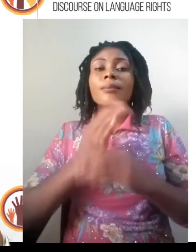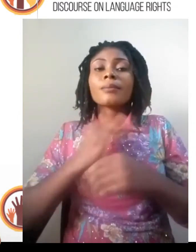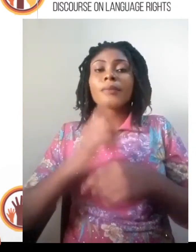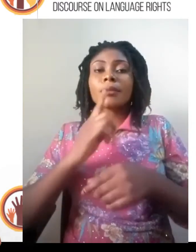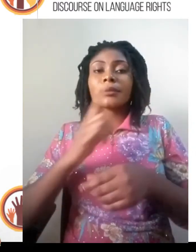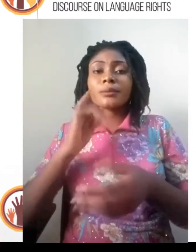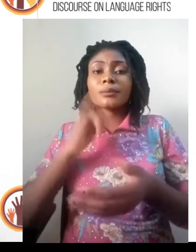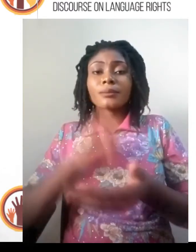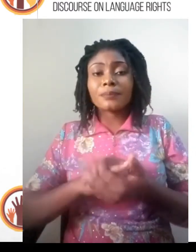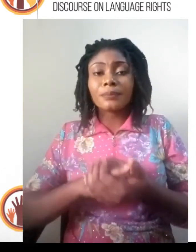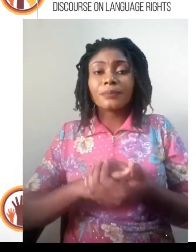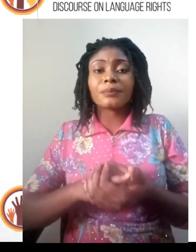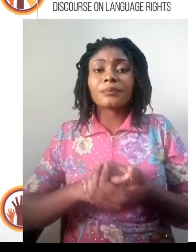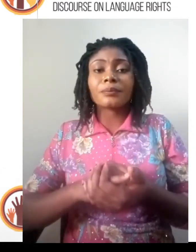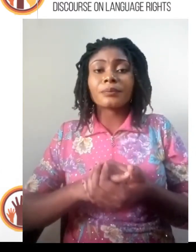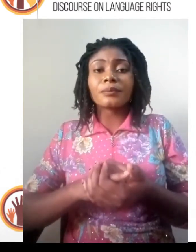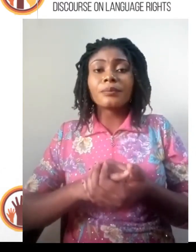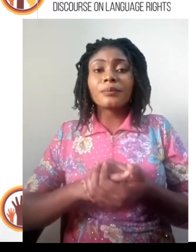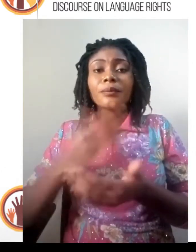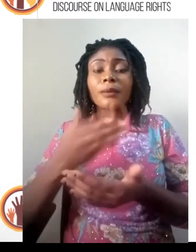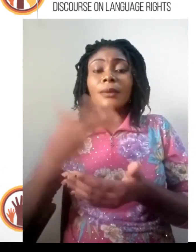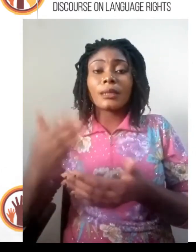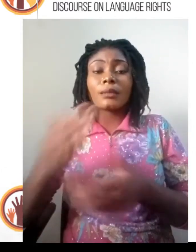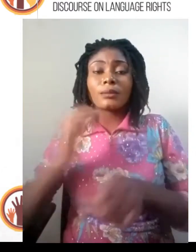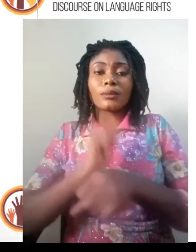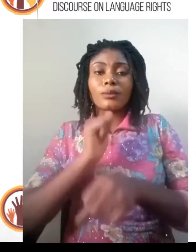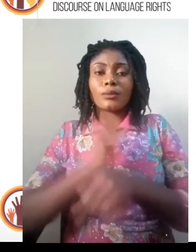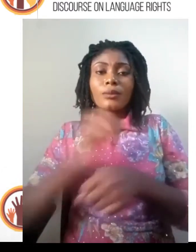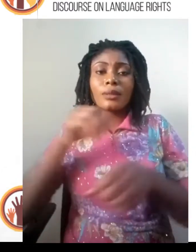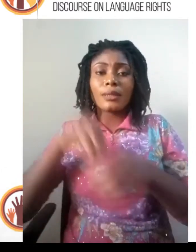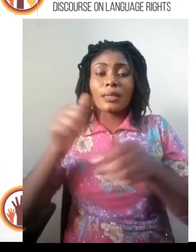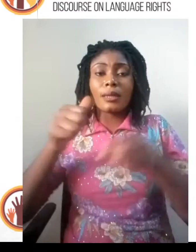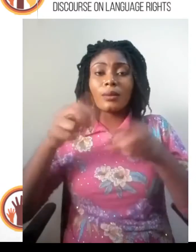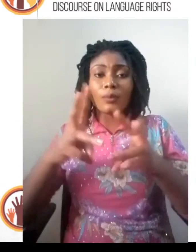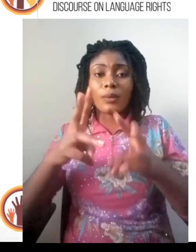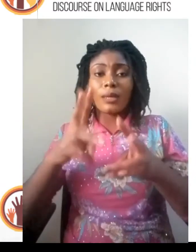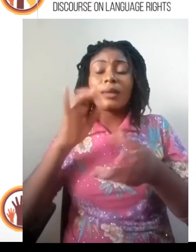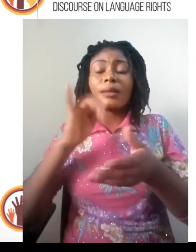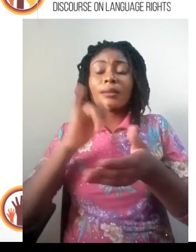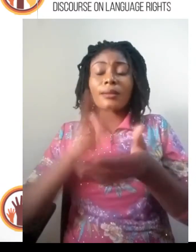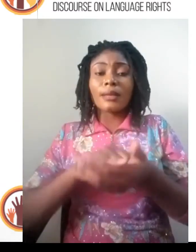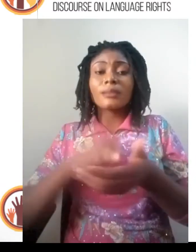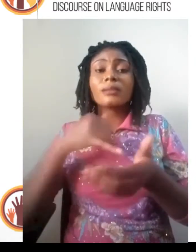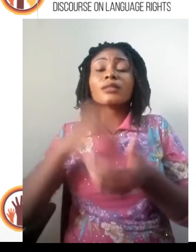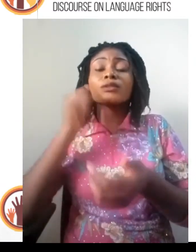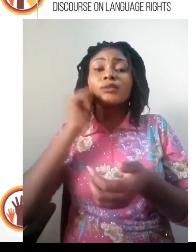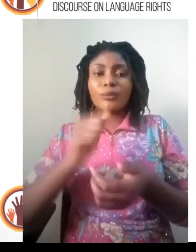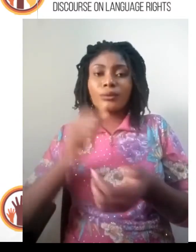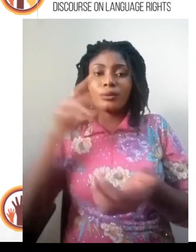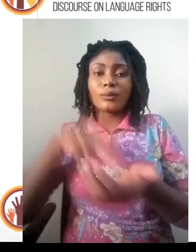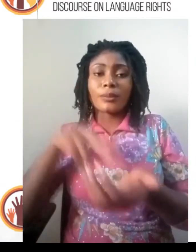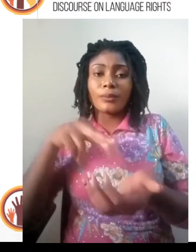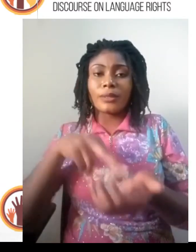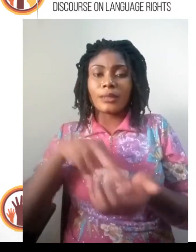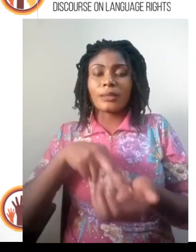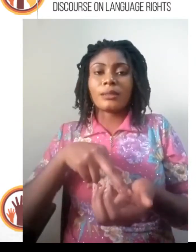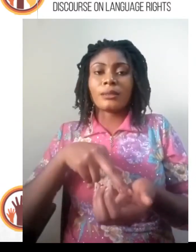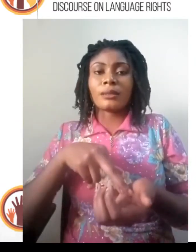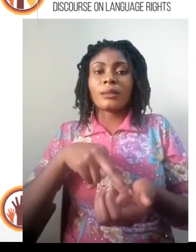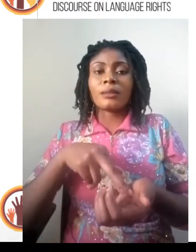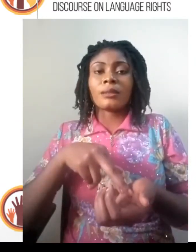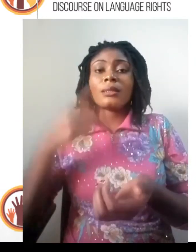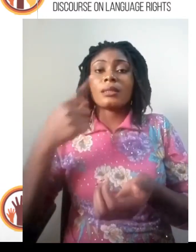things work in a way that it should represent the community and the